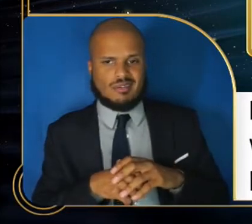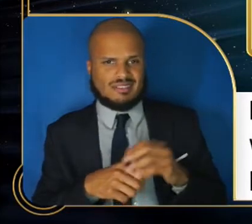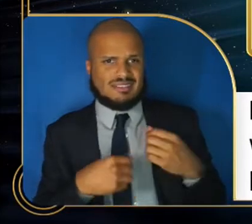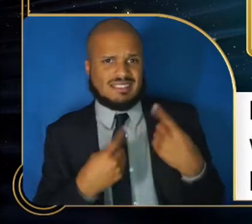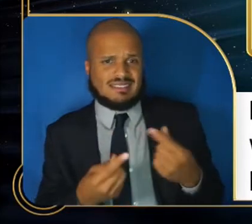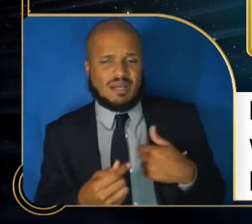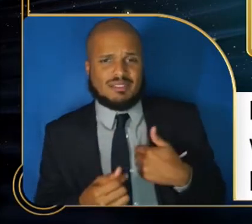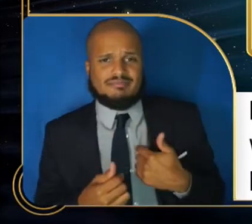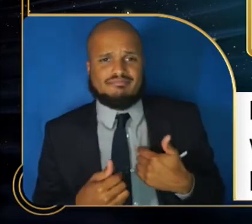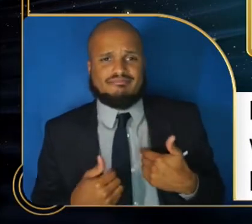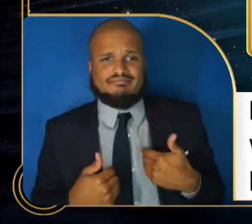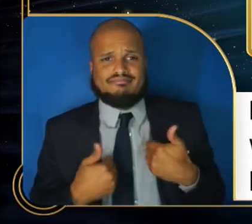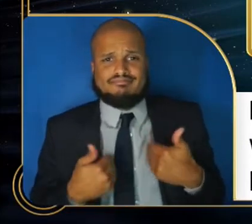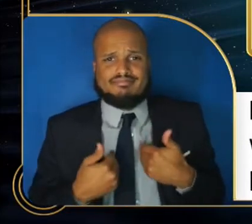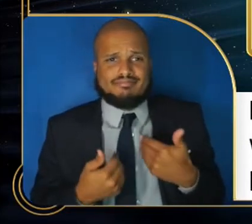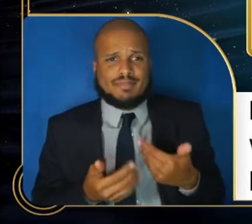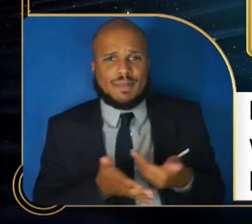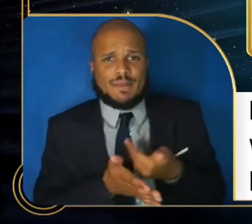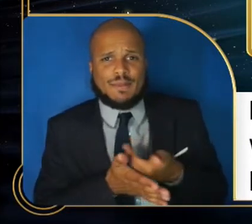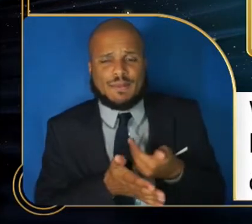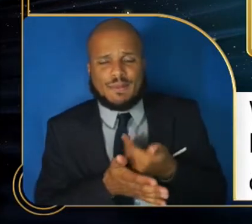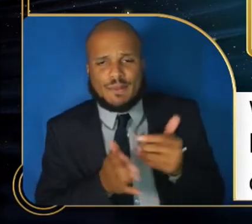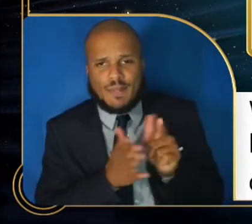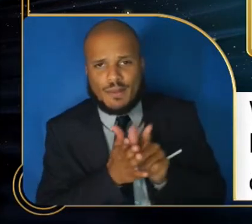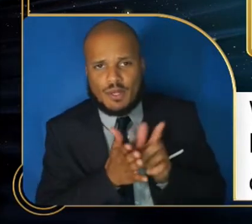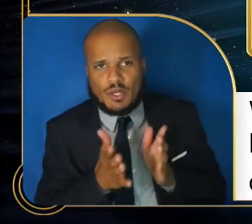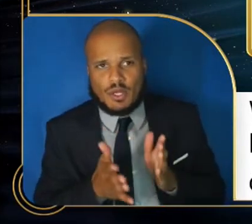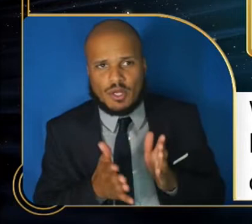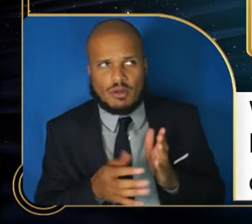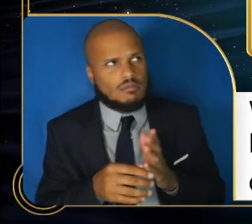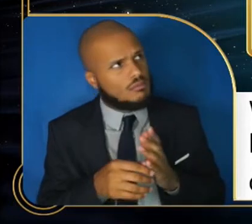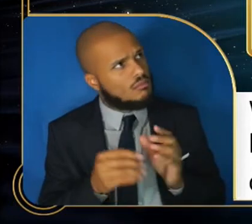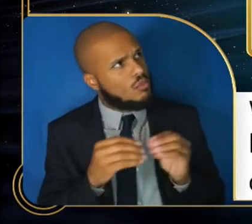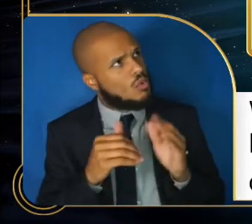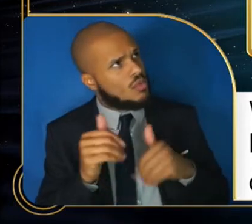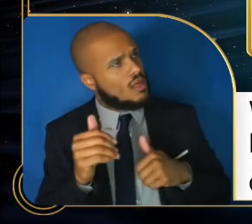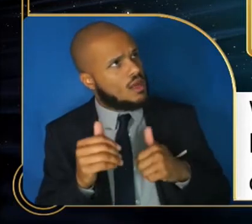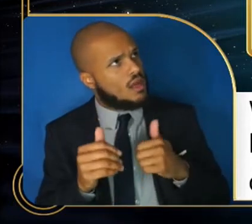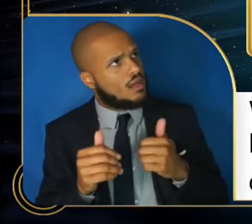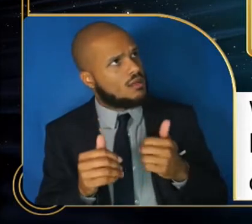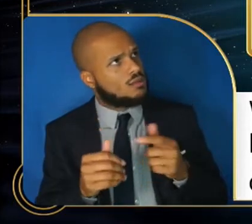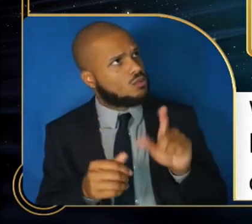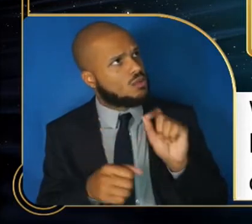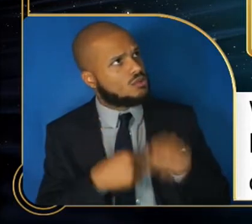almost 2 decades. No, more than 2 decades now.